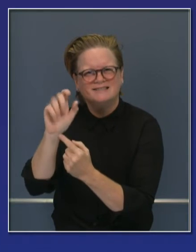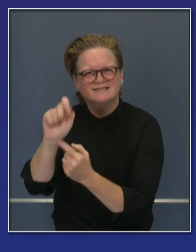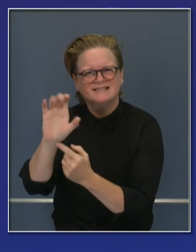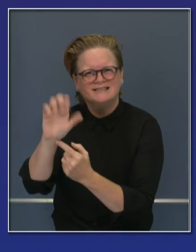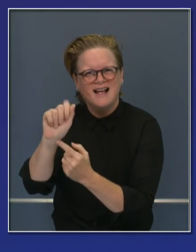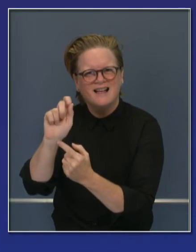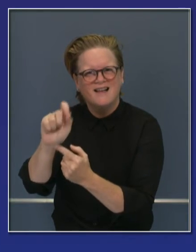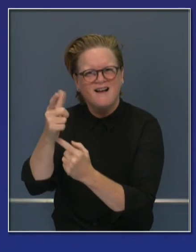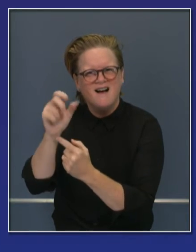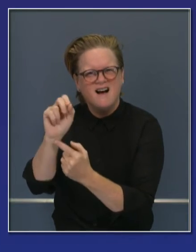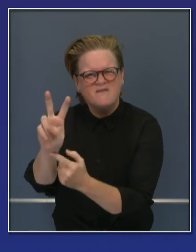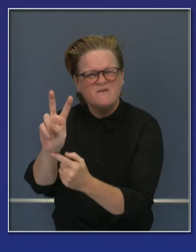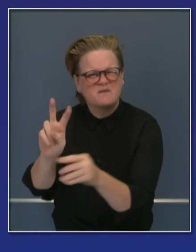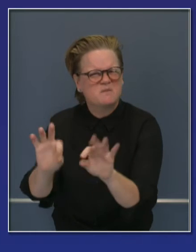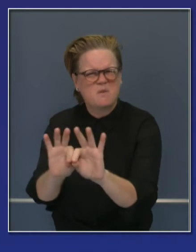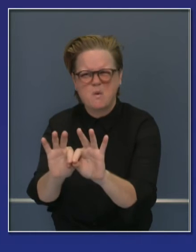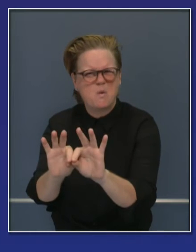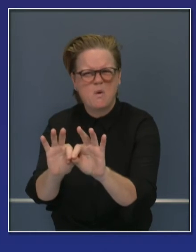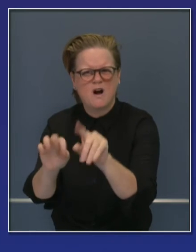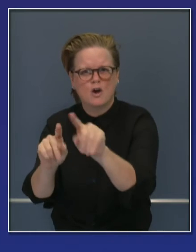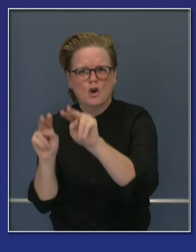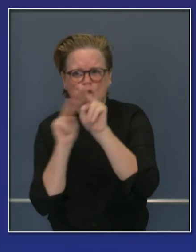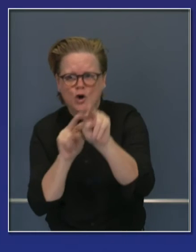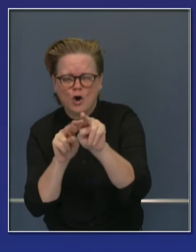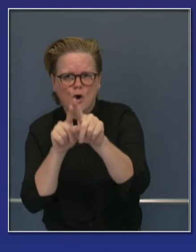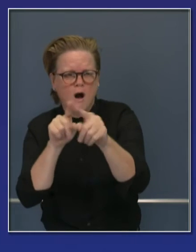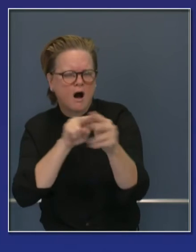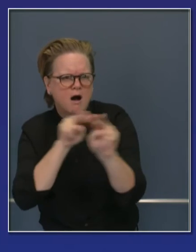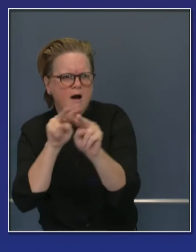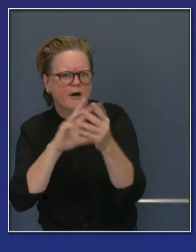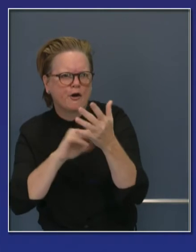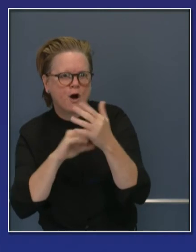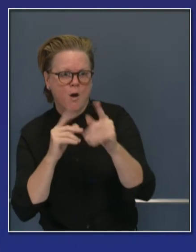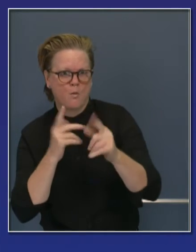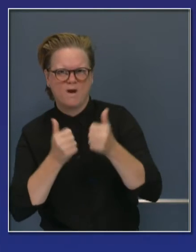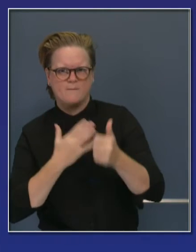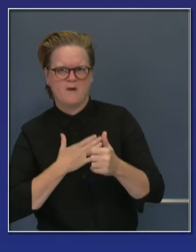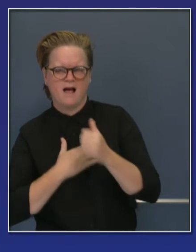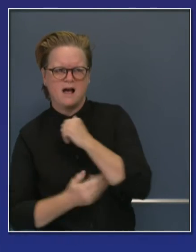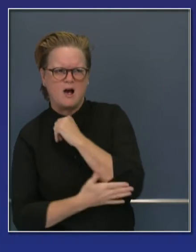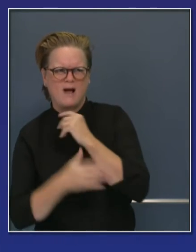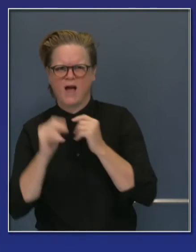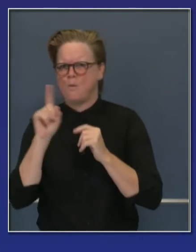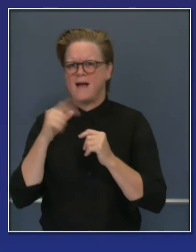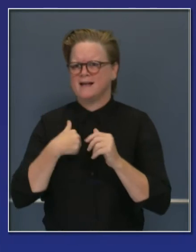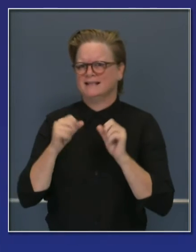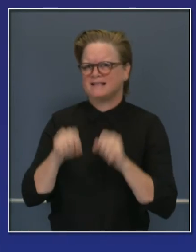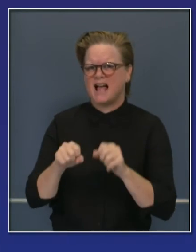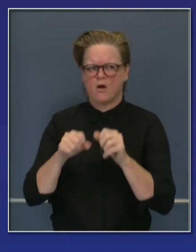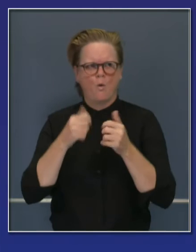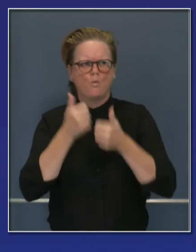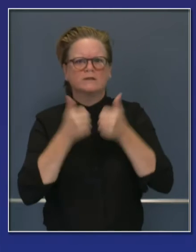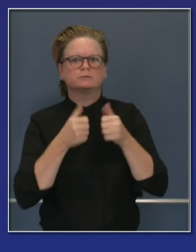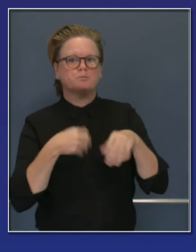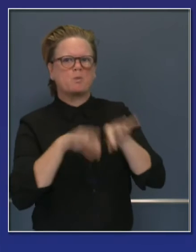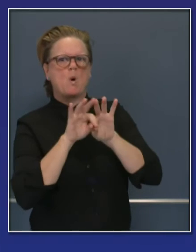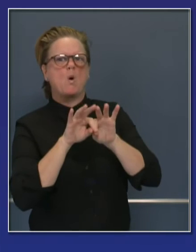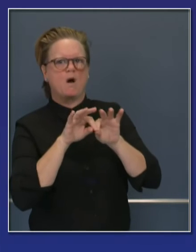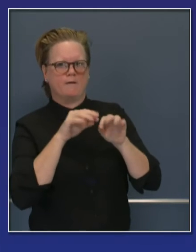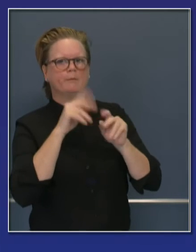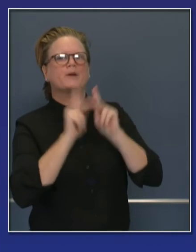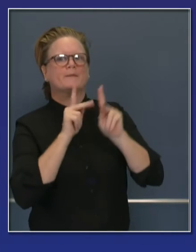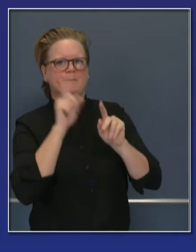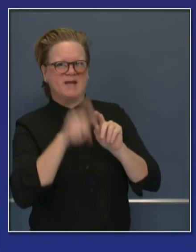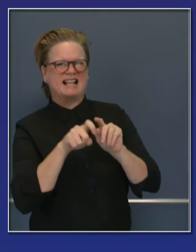COVID-19.ca.gov website, and learn more about what represents essential versus non-essential activities. Again, we